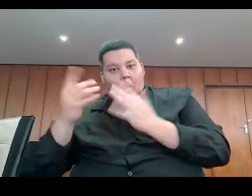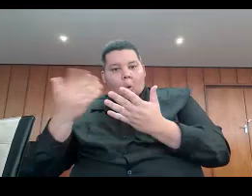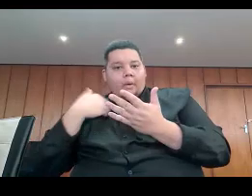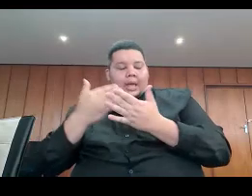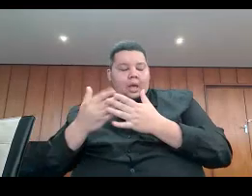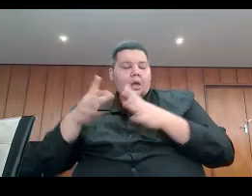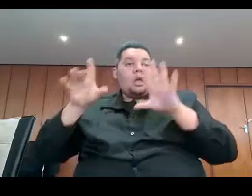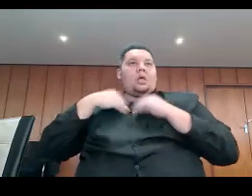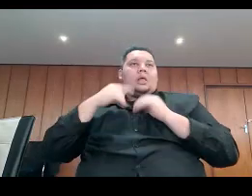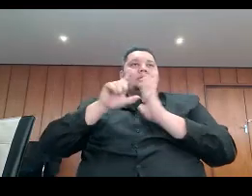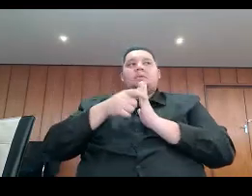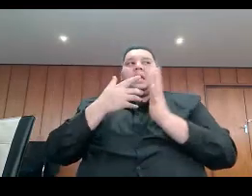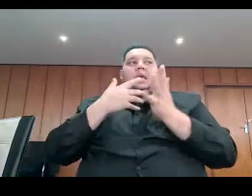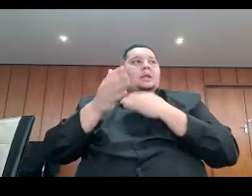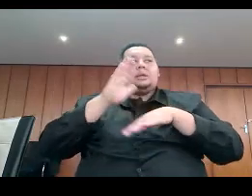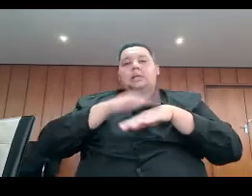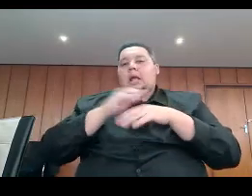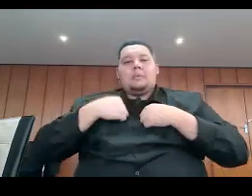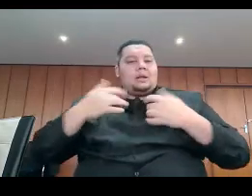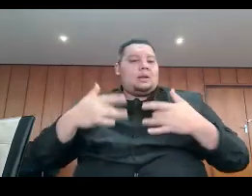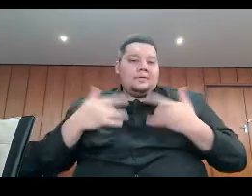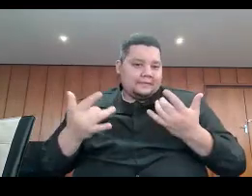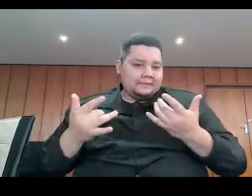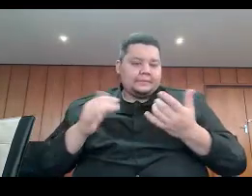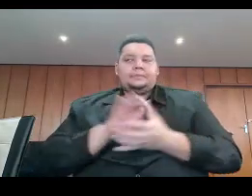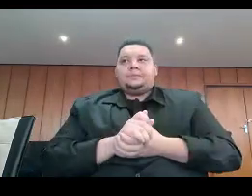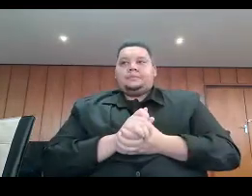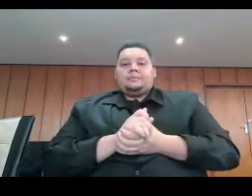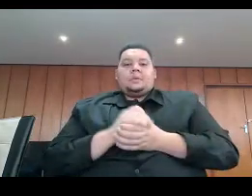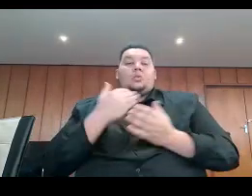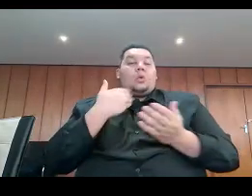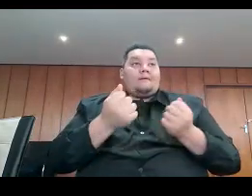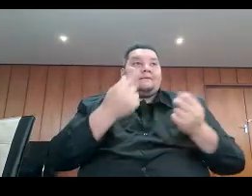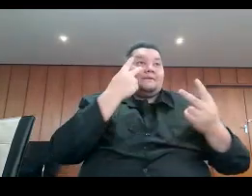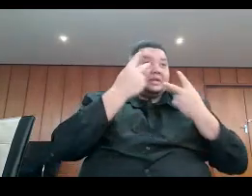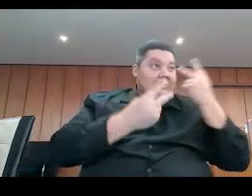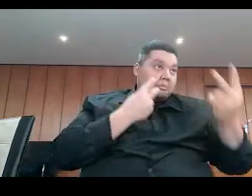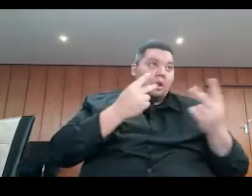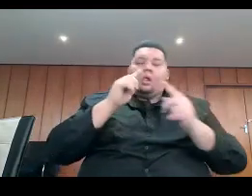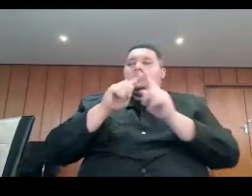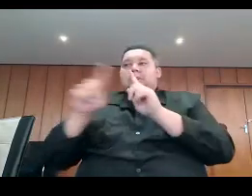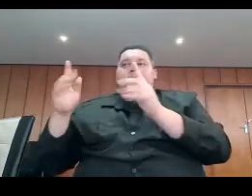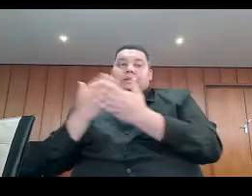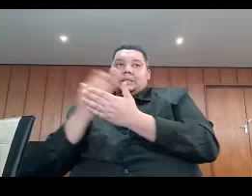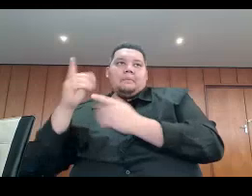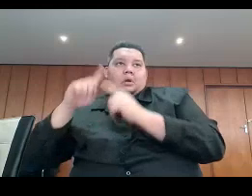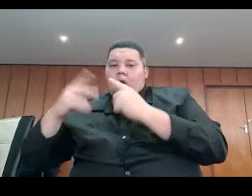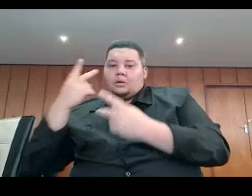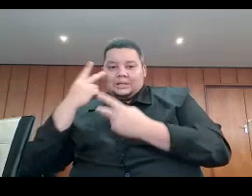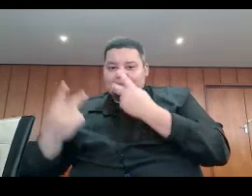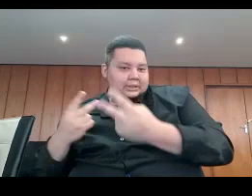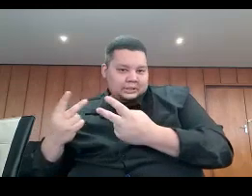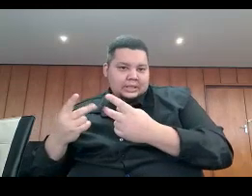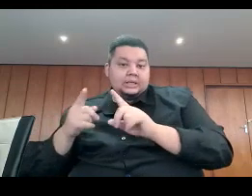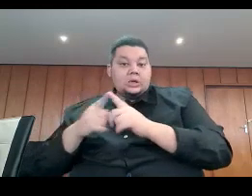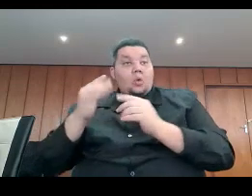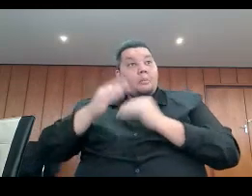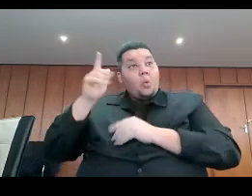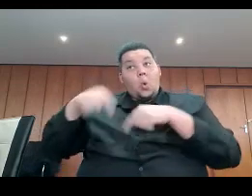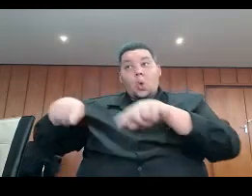acquire disability at any point in your life. They can be visible or invisible. And it's really the